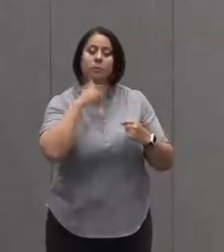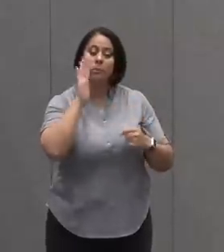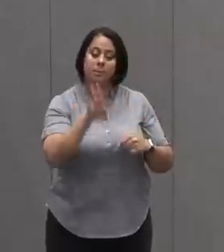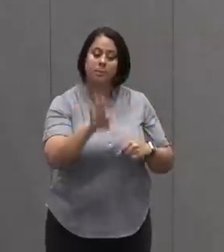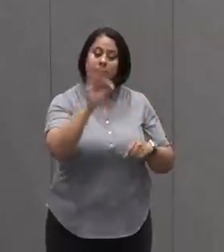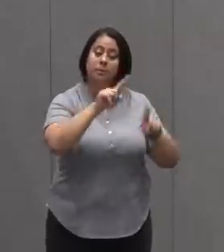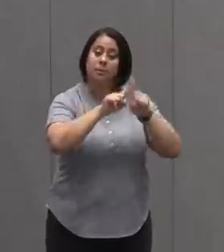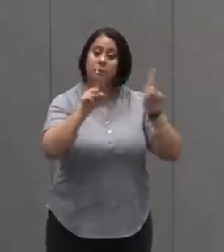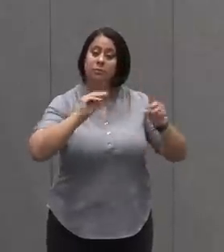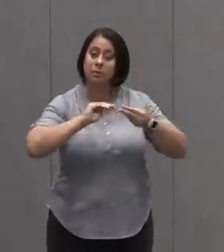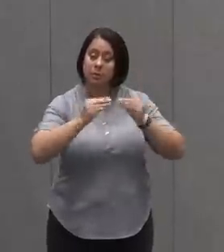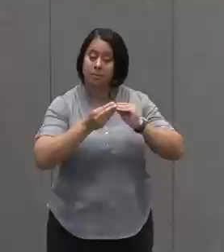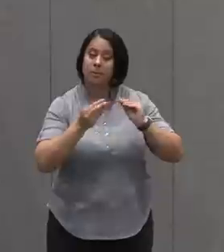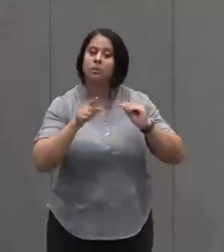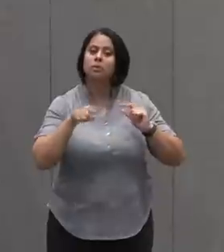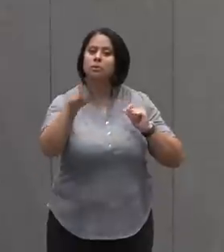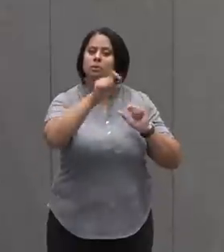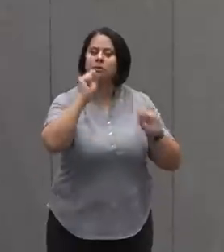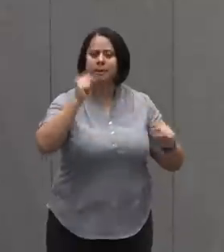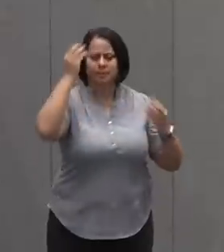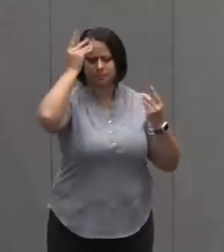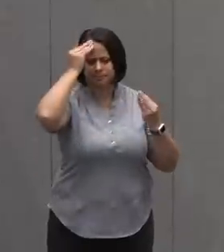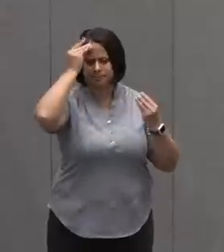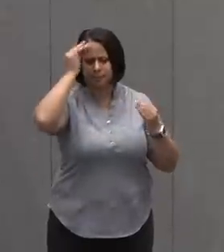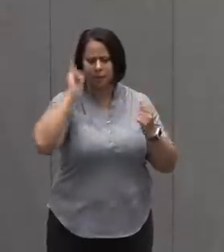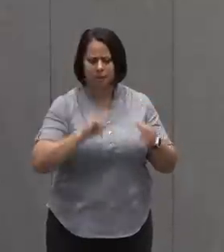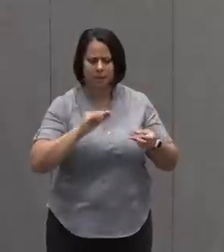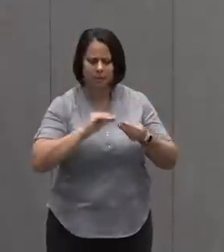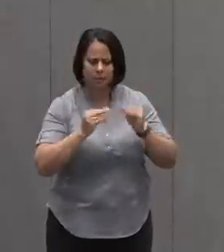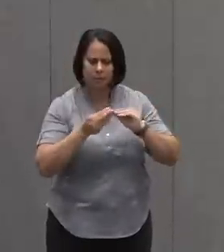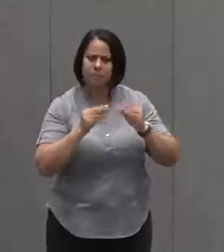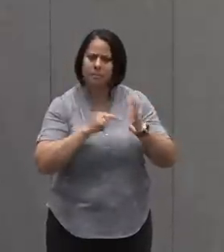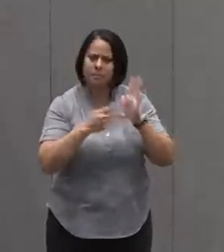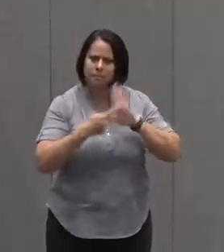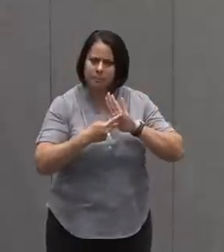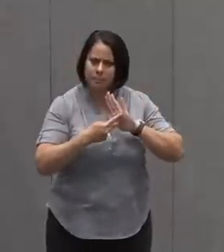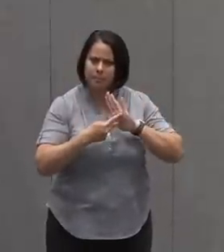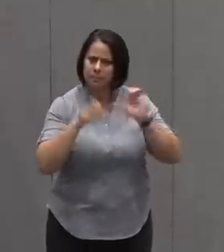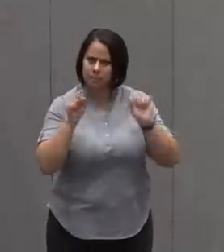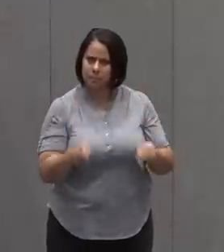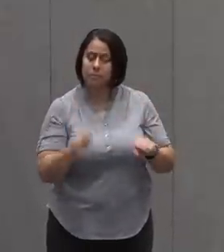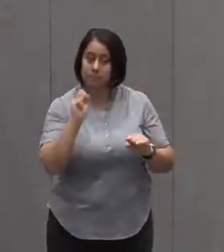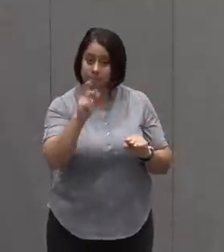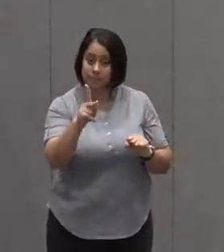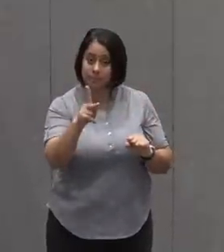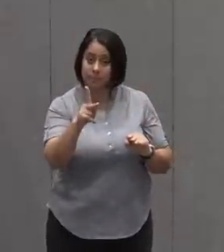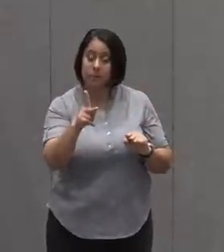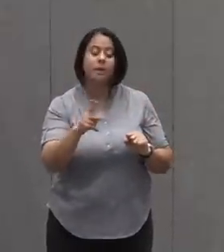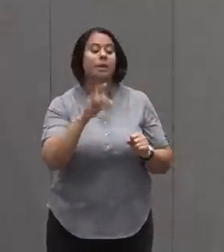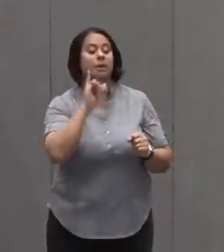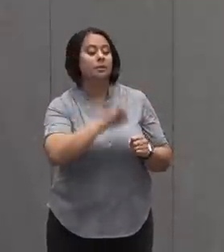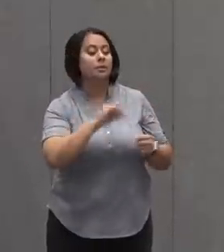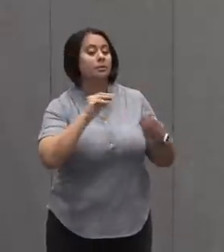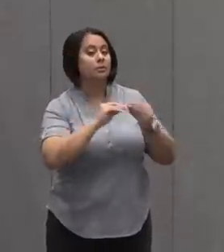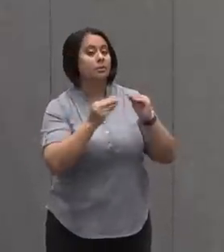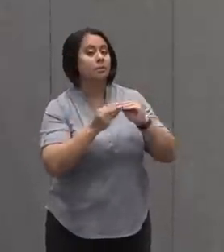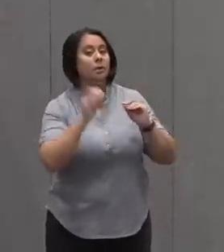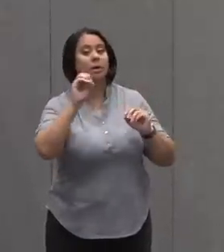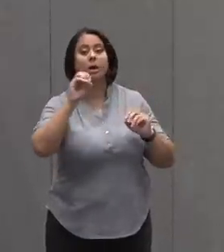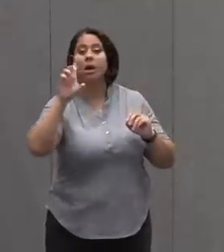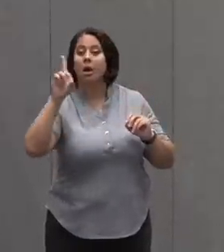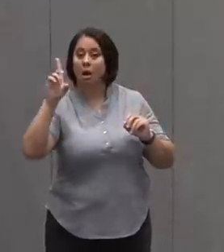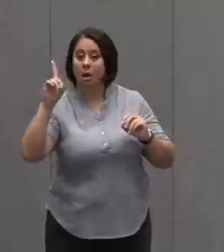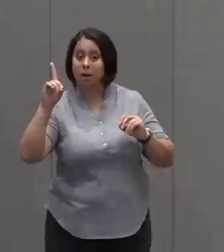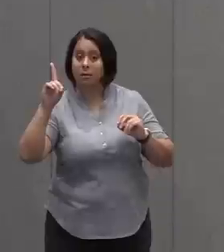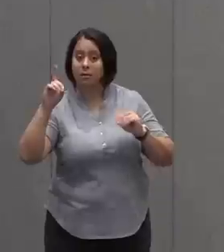different numbers and we're thinking about how that number works. We're looking at things about whether that number is odd or